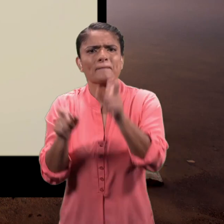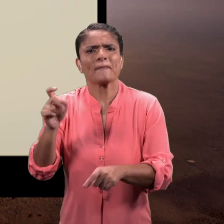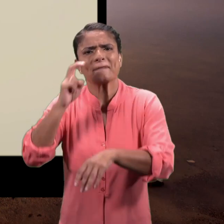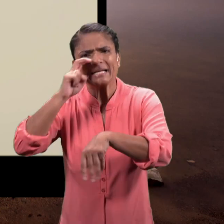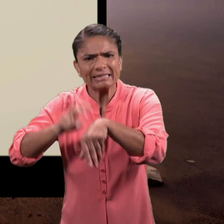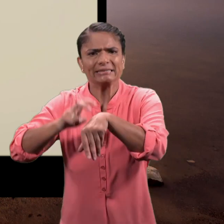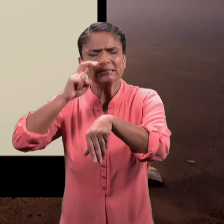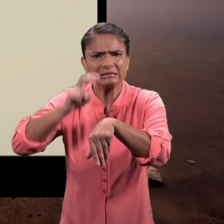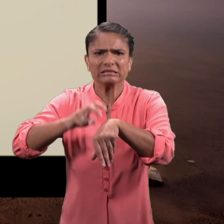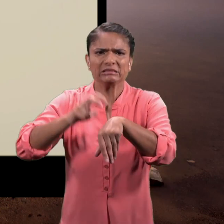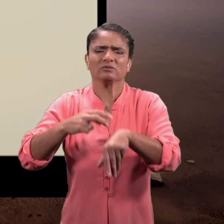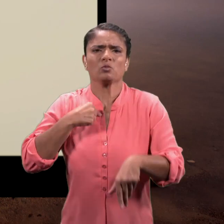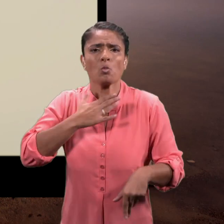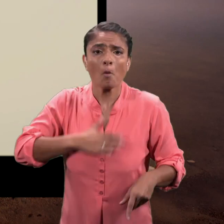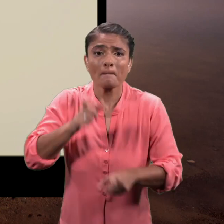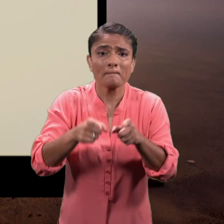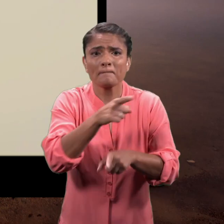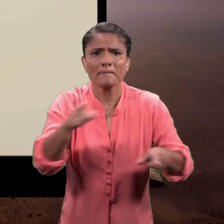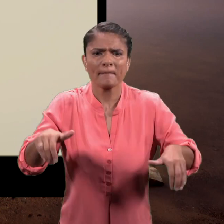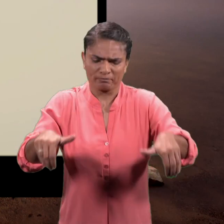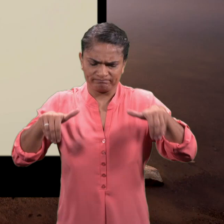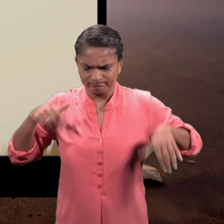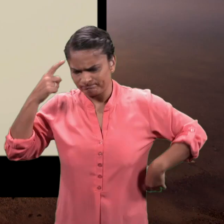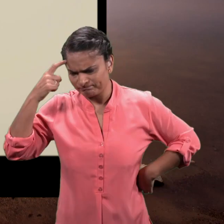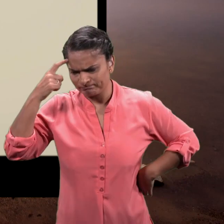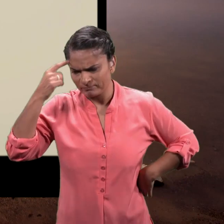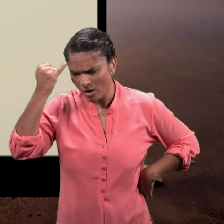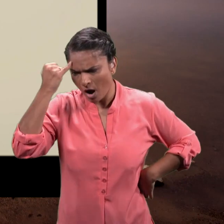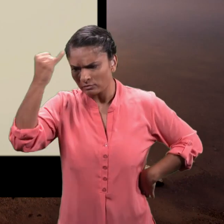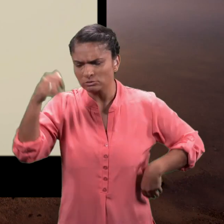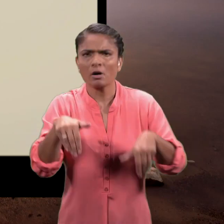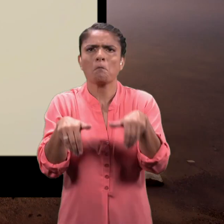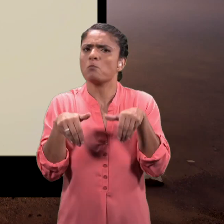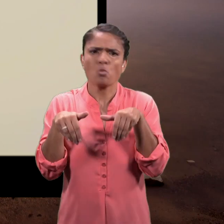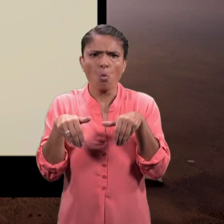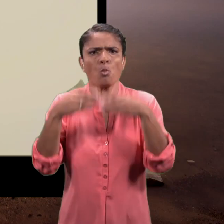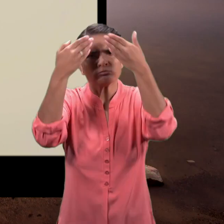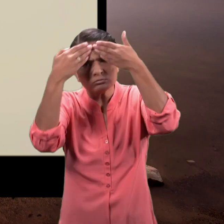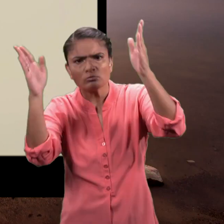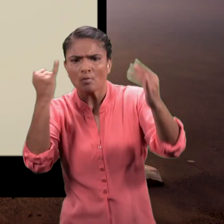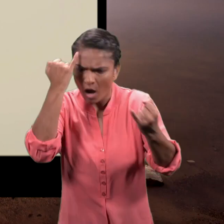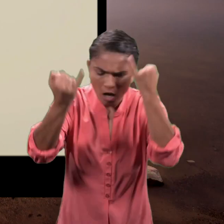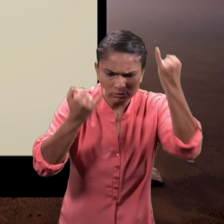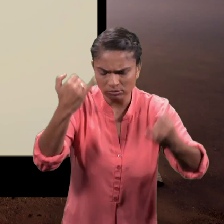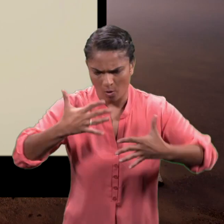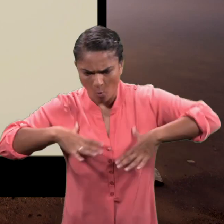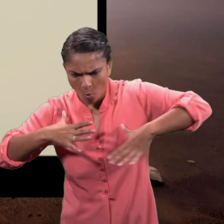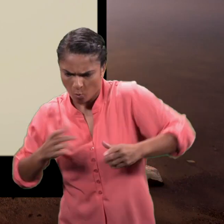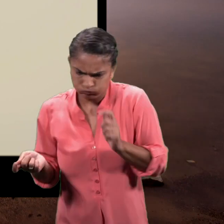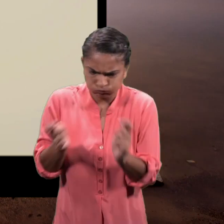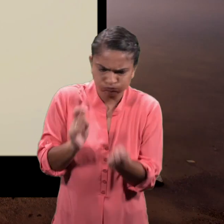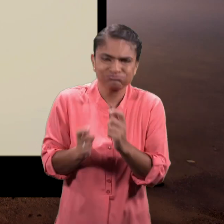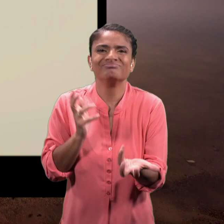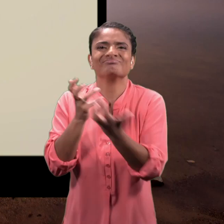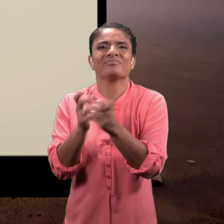the need out there, I wish people could step back and think out of the box and look at